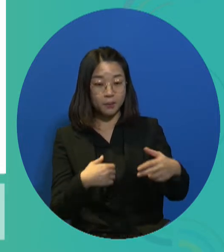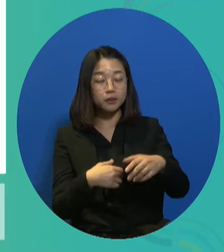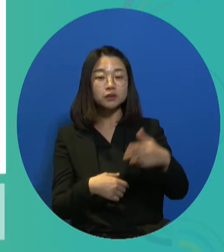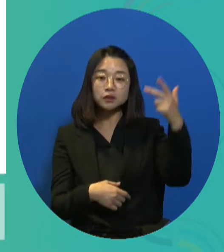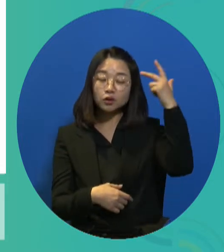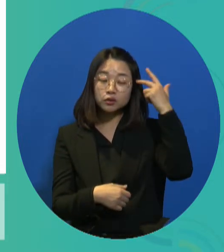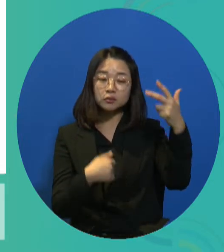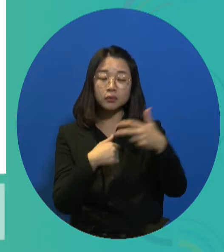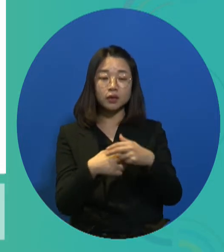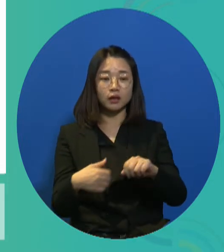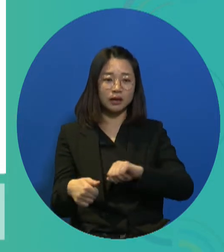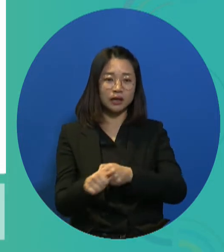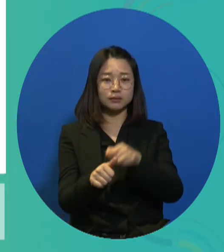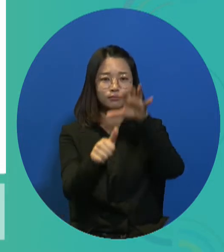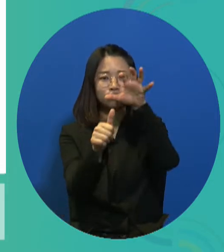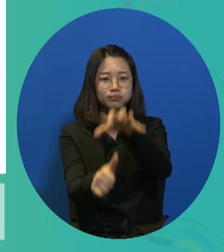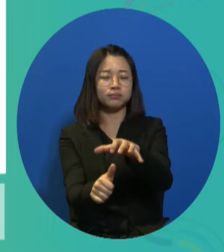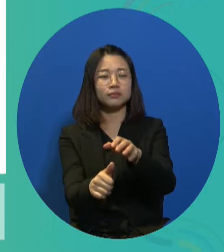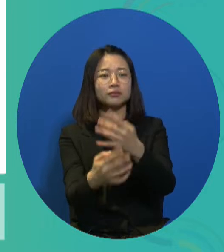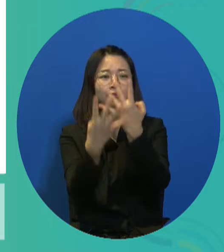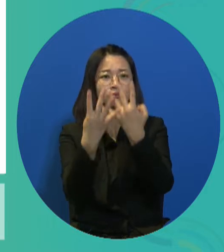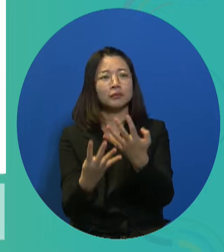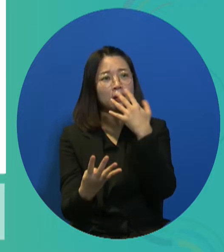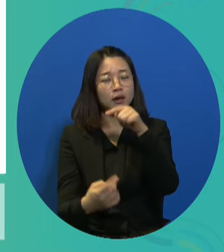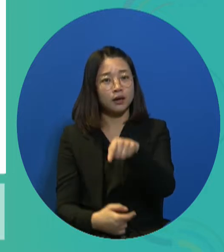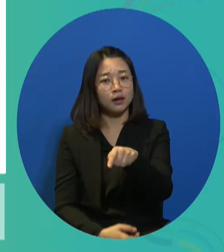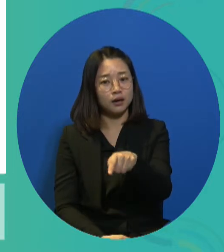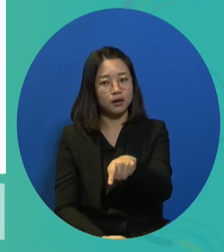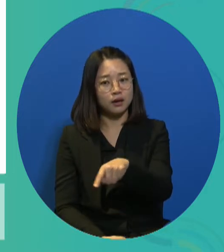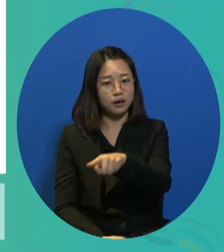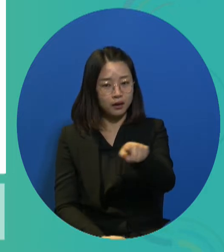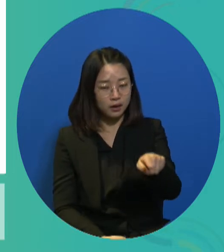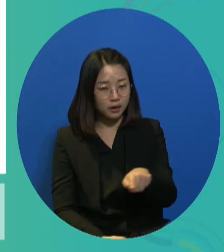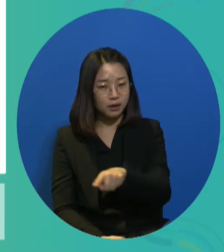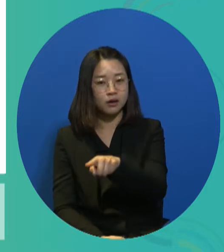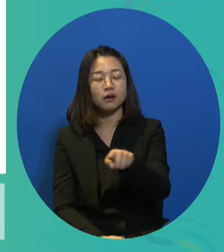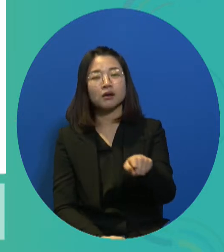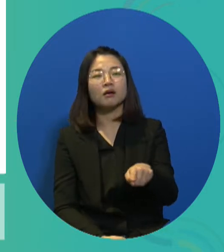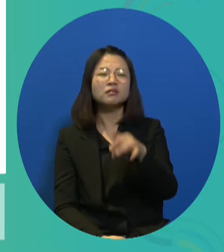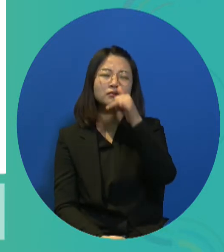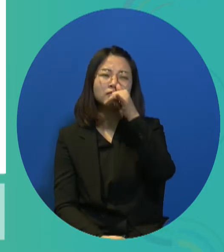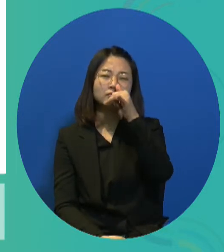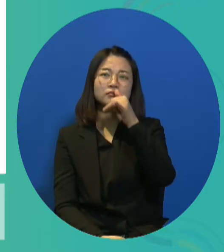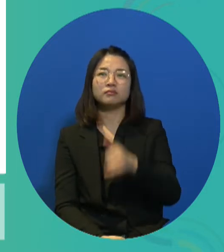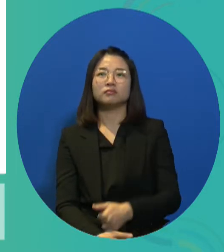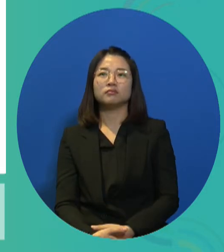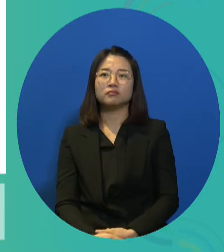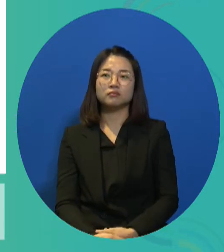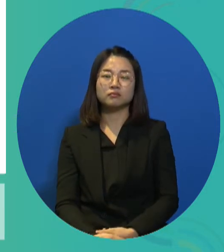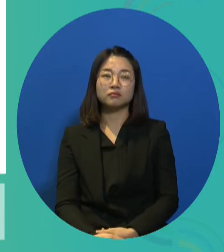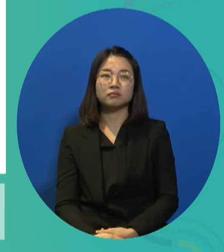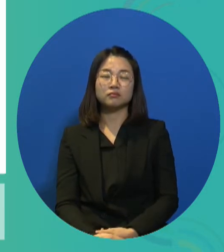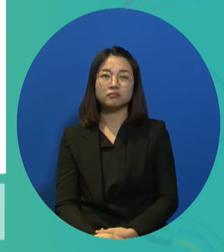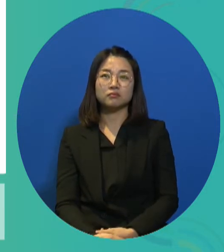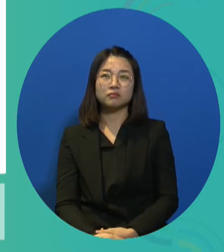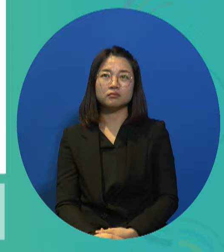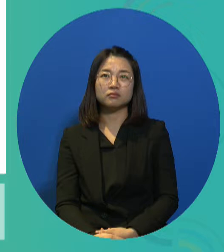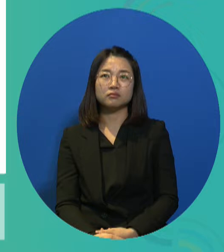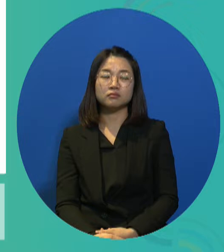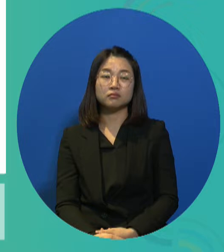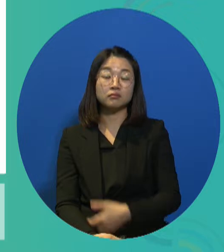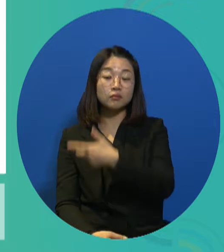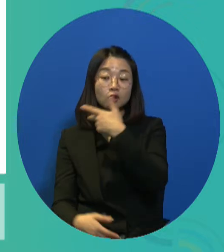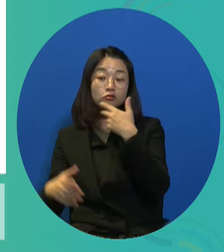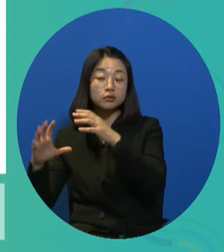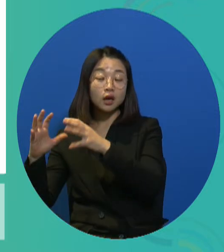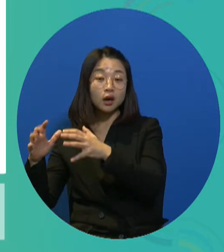missed successive targets for deinstitutionalisation. So the UK population of deaf and disabled